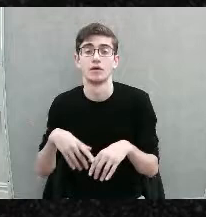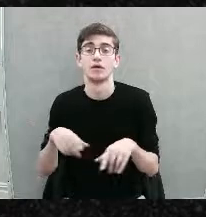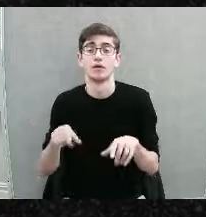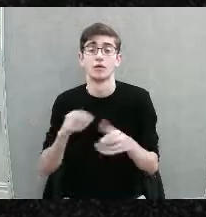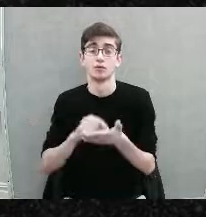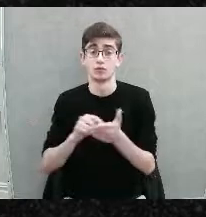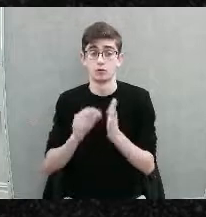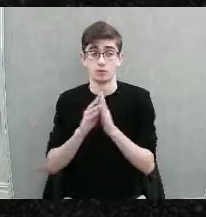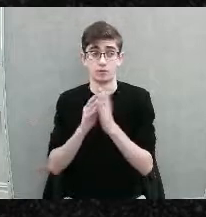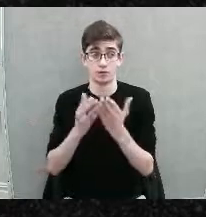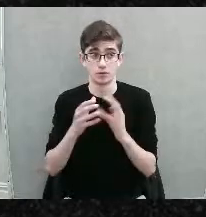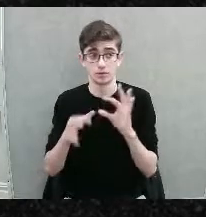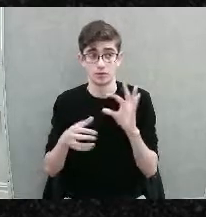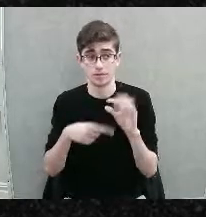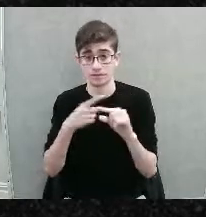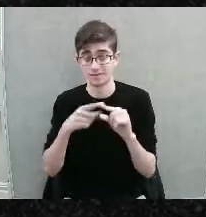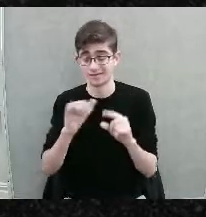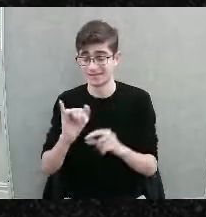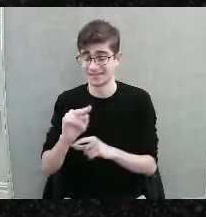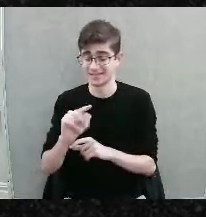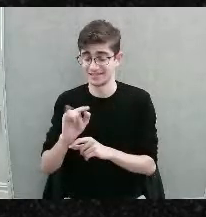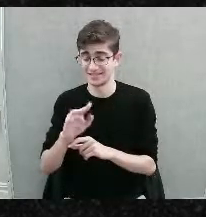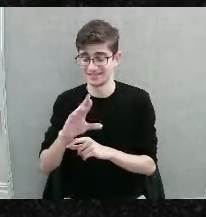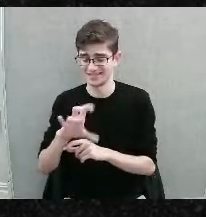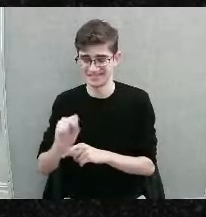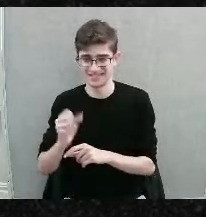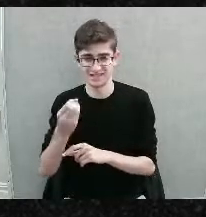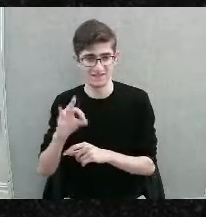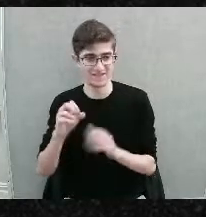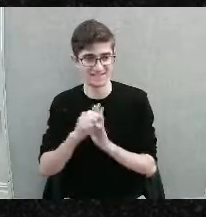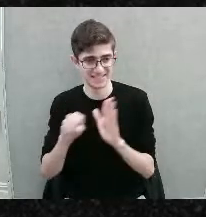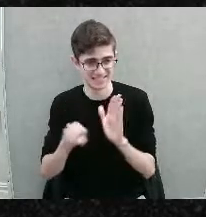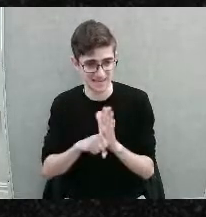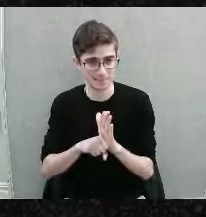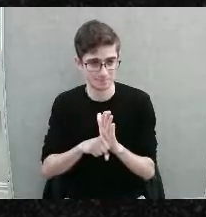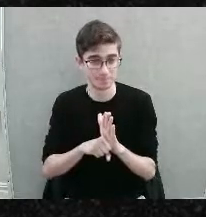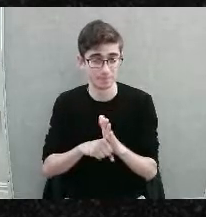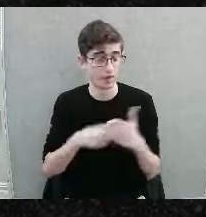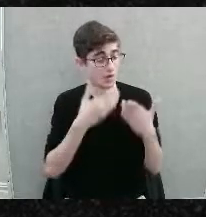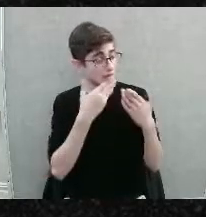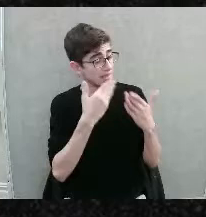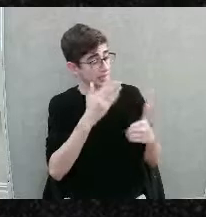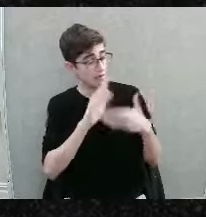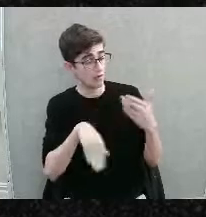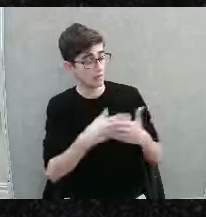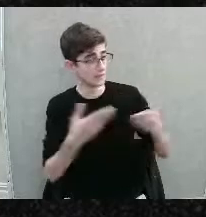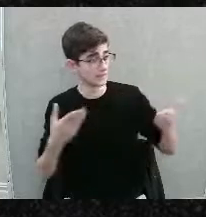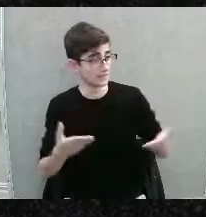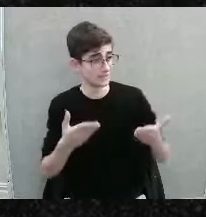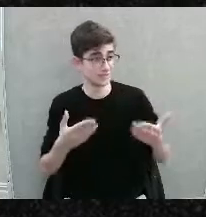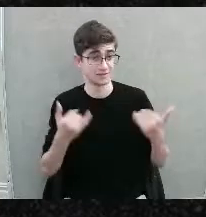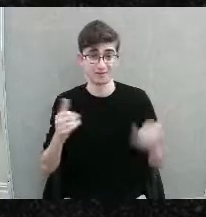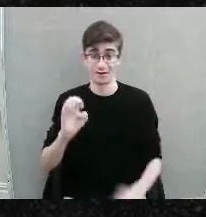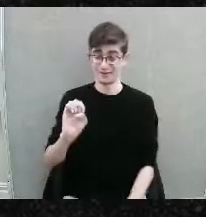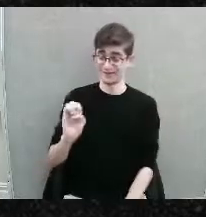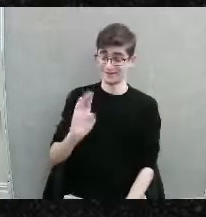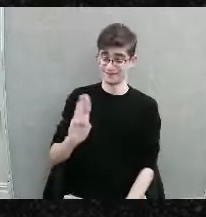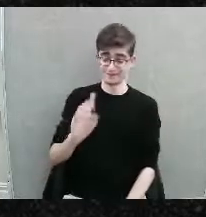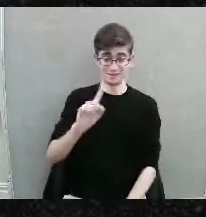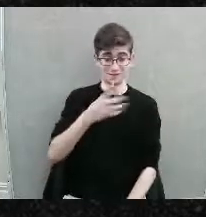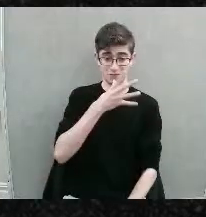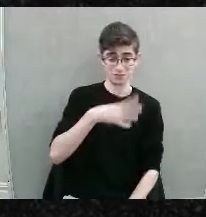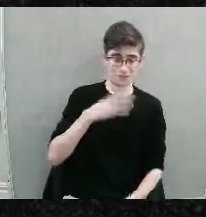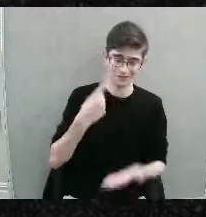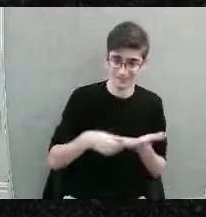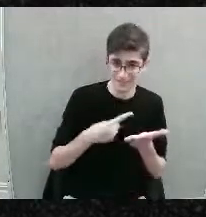Communities, and the Intimacies of the State. So thank you all for being here. Elizabeth Bernstein will now walk us through the book, and